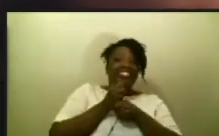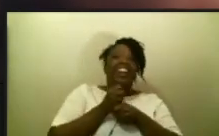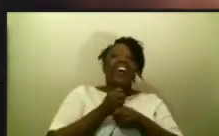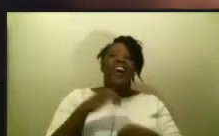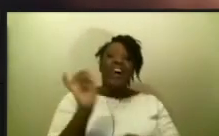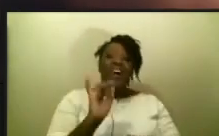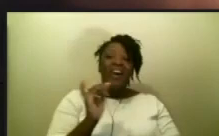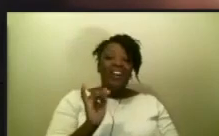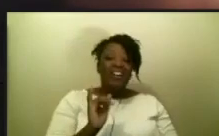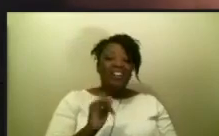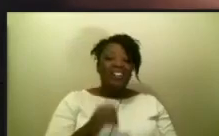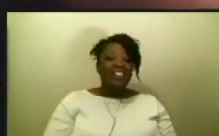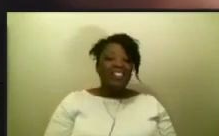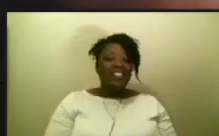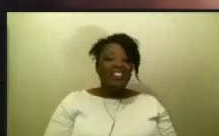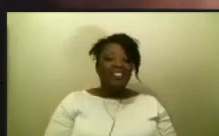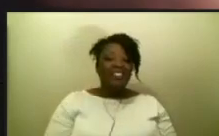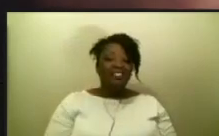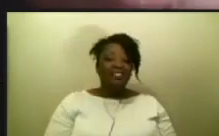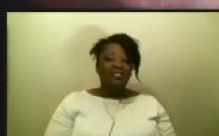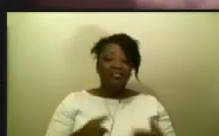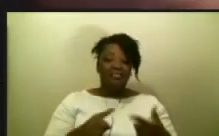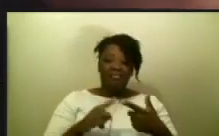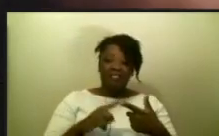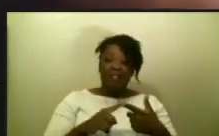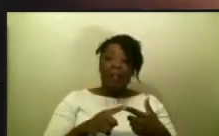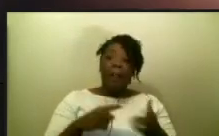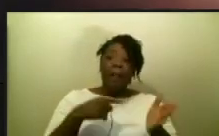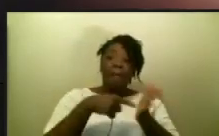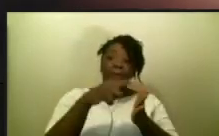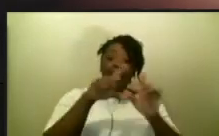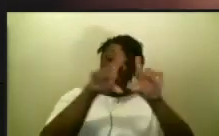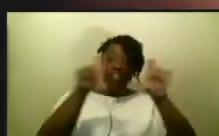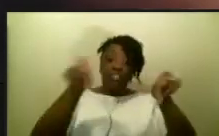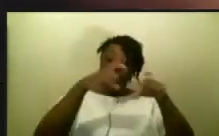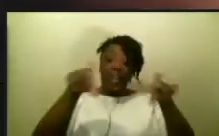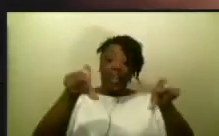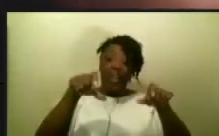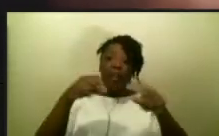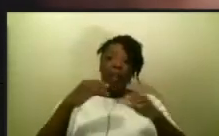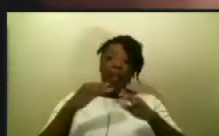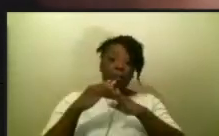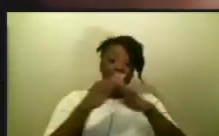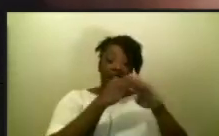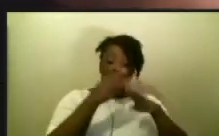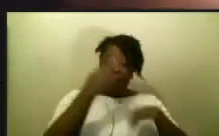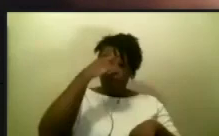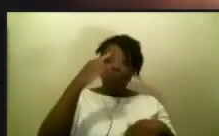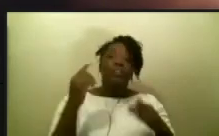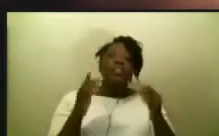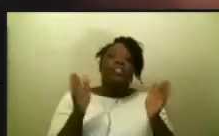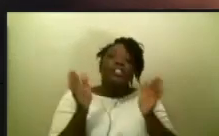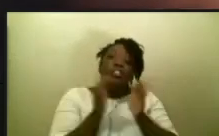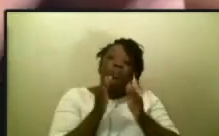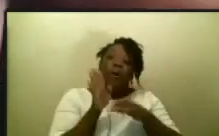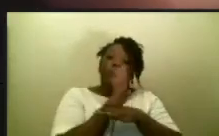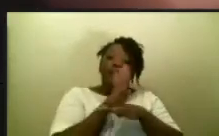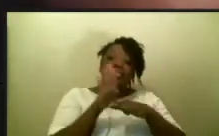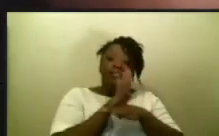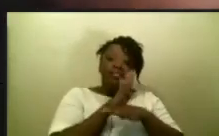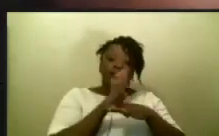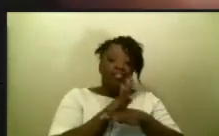created the Paycheck Protection Program for small businesses, which